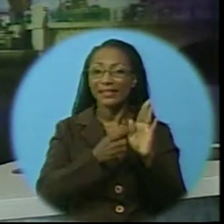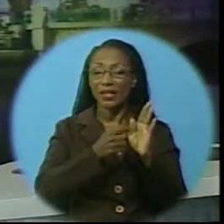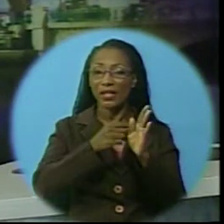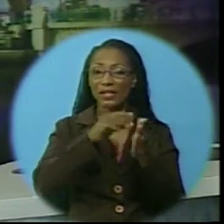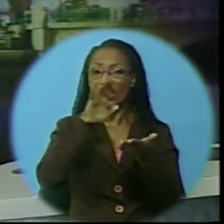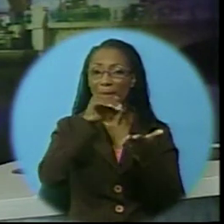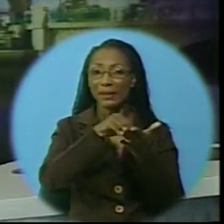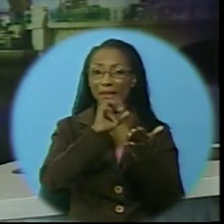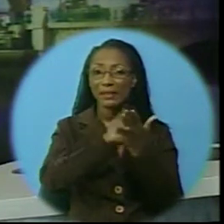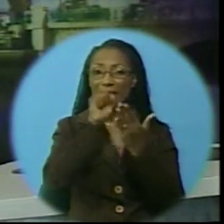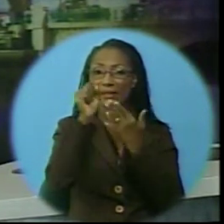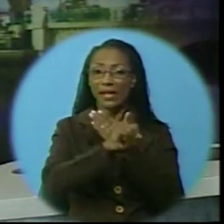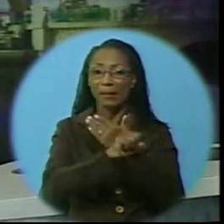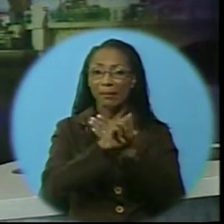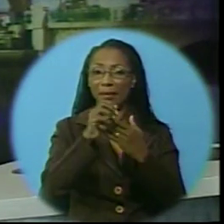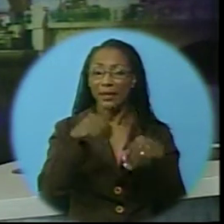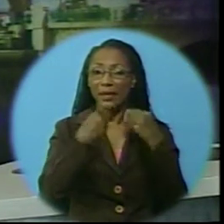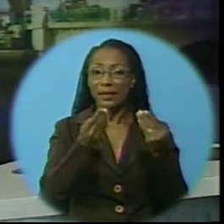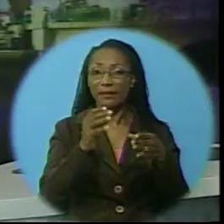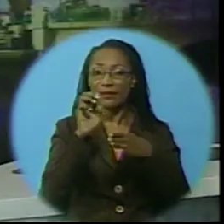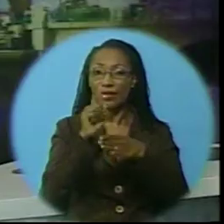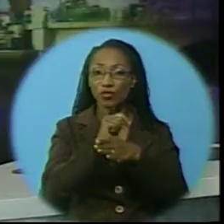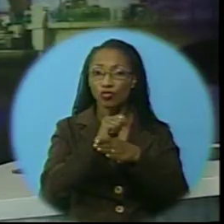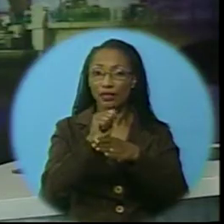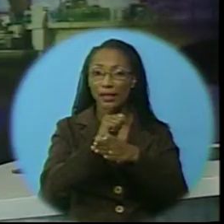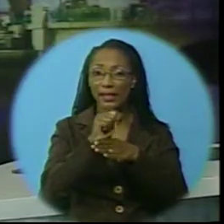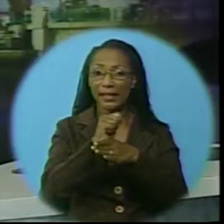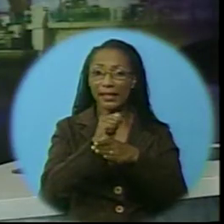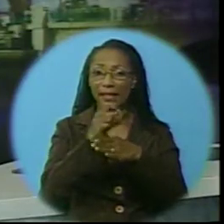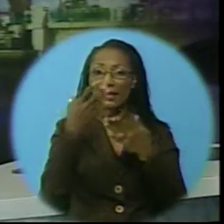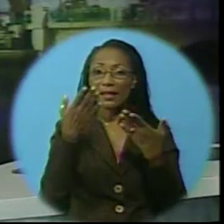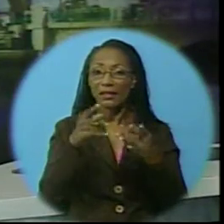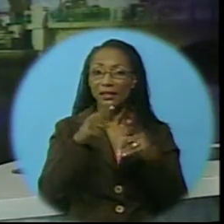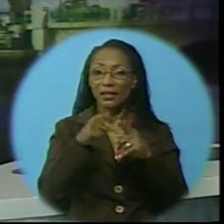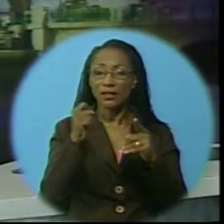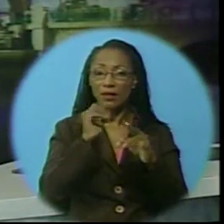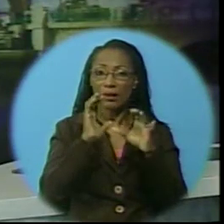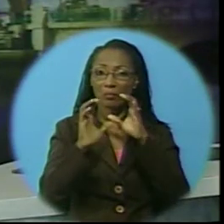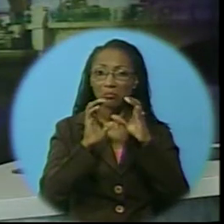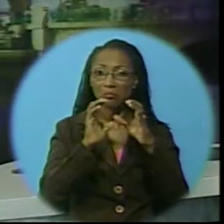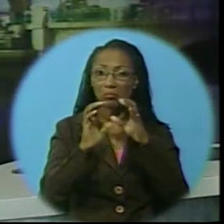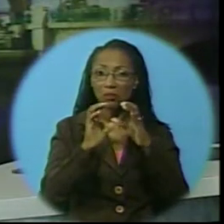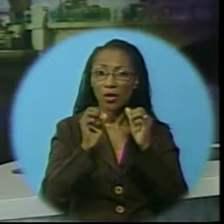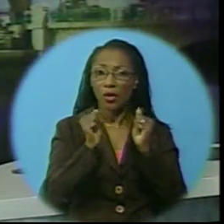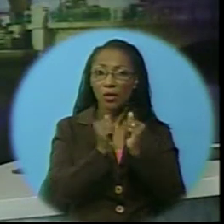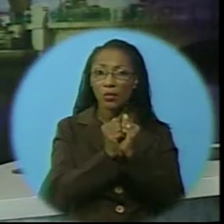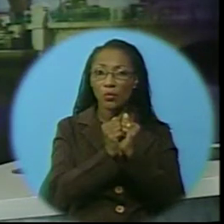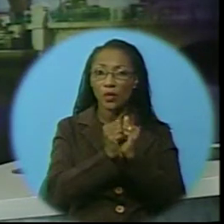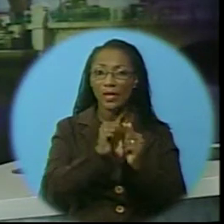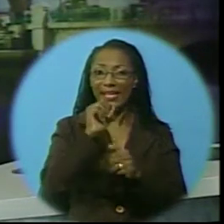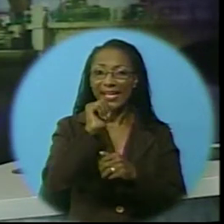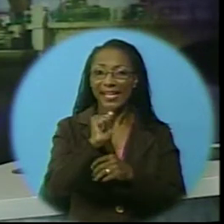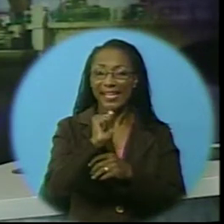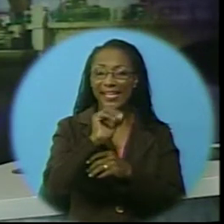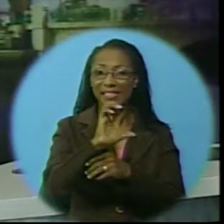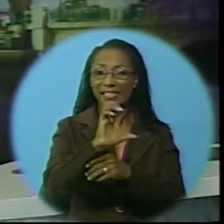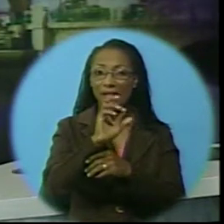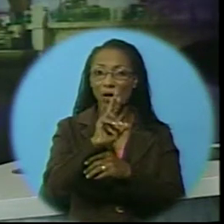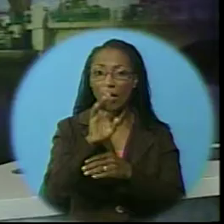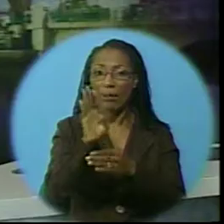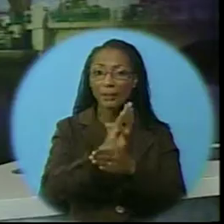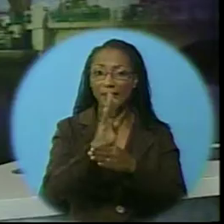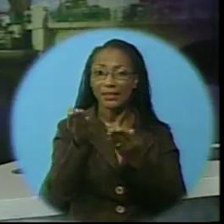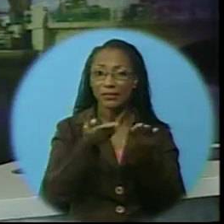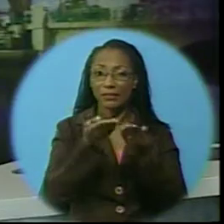training in this specialized area. This is the result of collaboration involving local transcription firm ACR Business